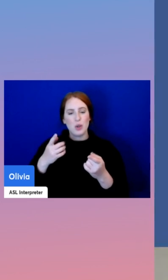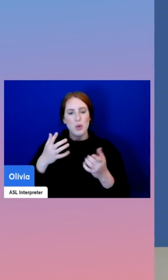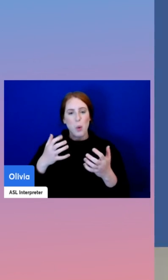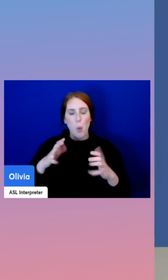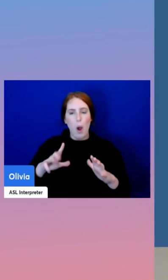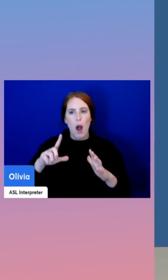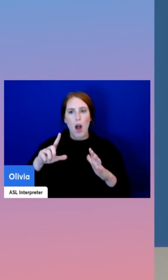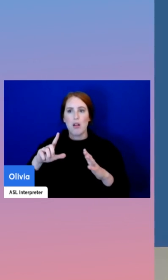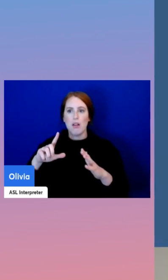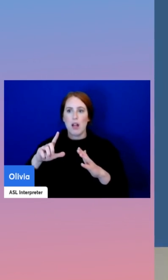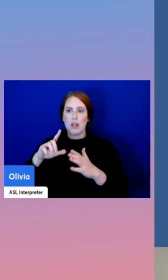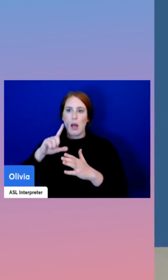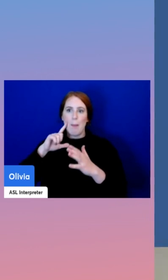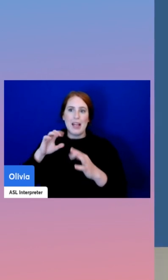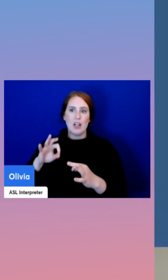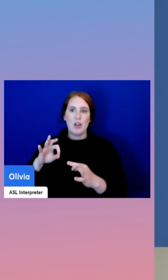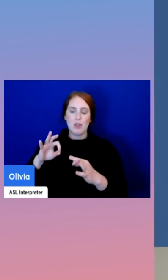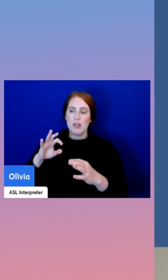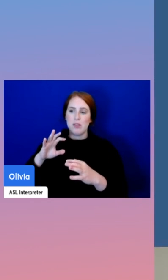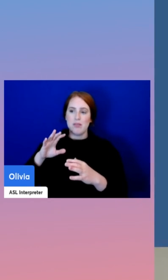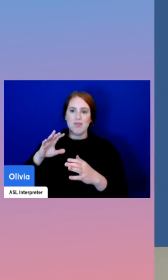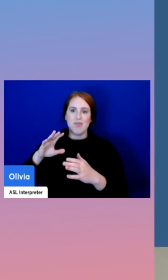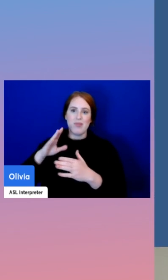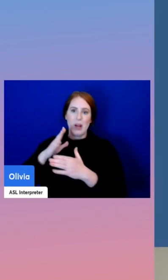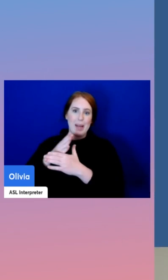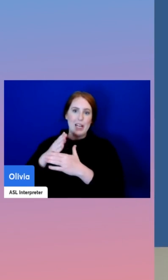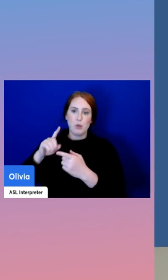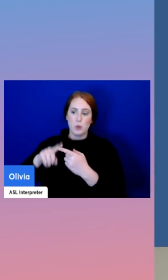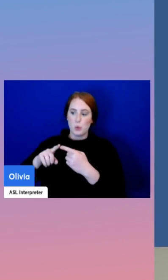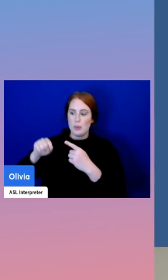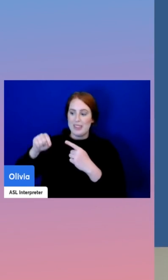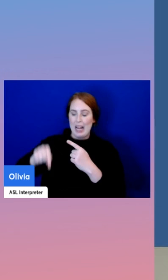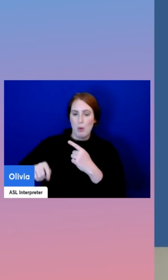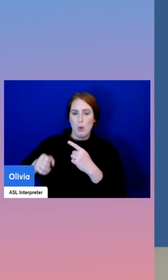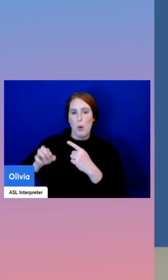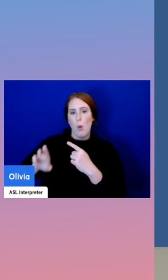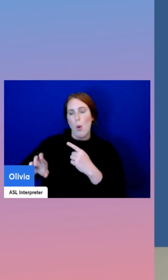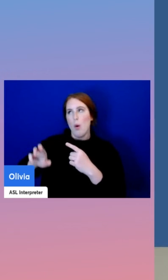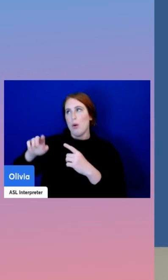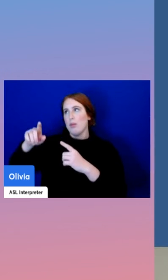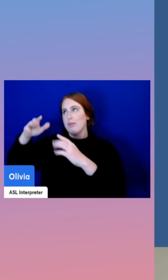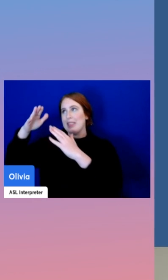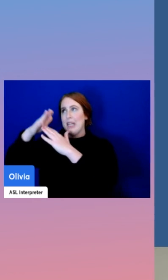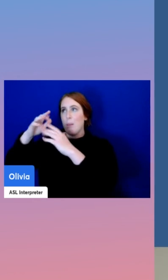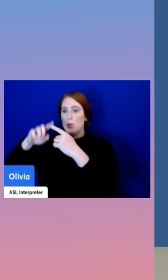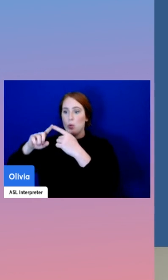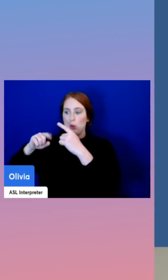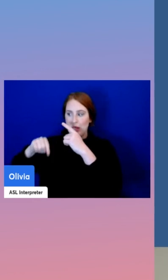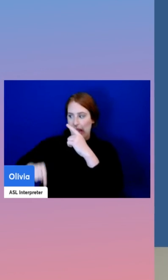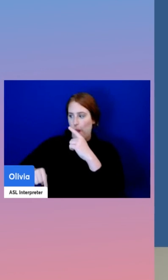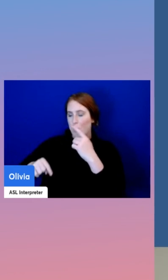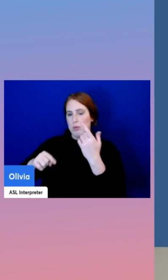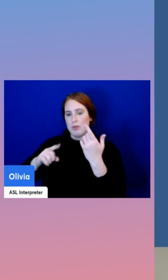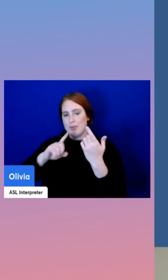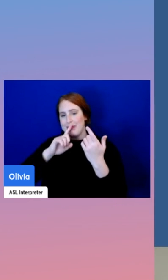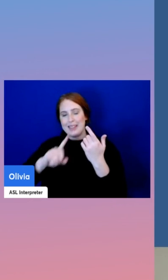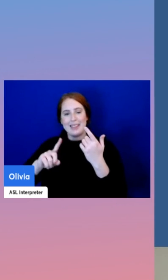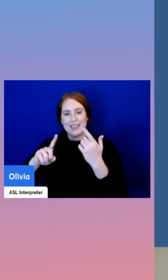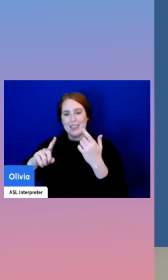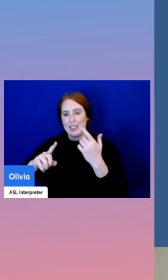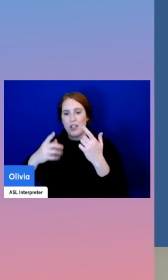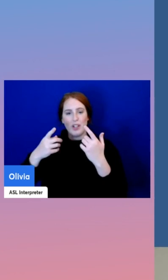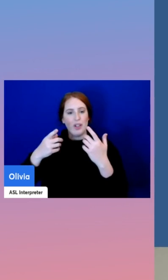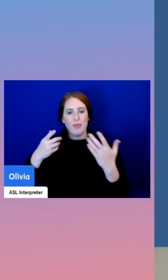down, or for example, from the top to down, or, pretty much like just